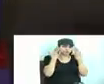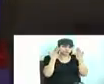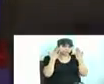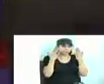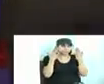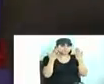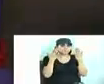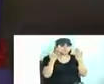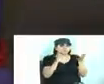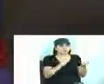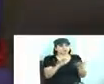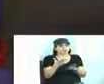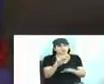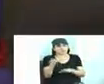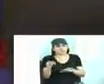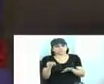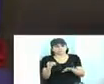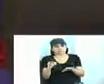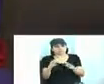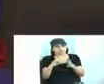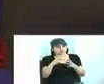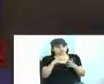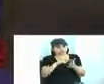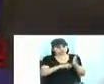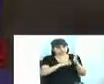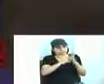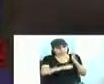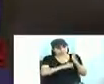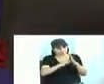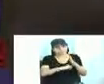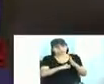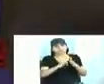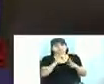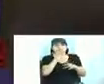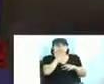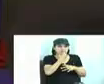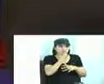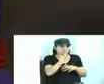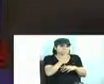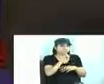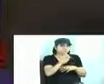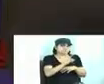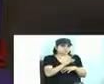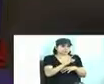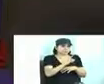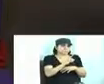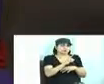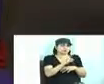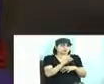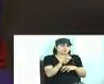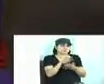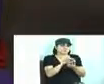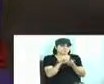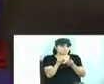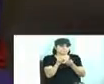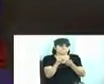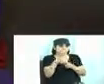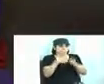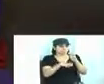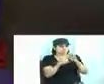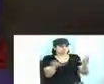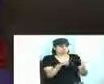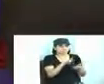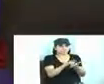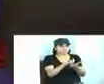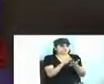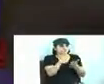death and decay is swept away and our mistakes are obliterated. Unless we are doing that, we are not living God's